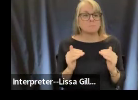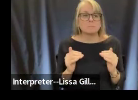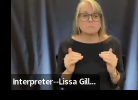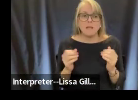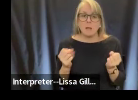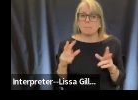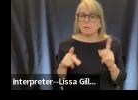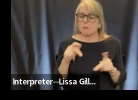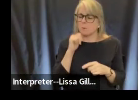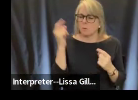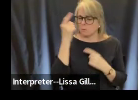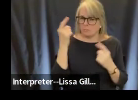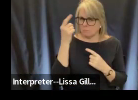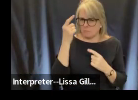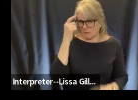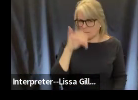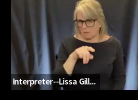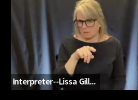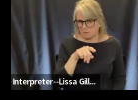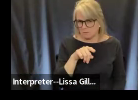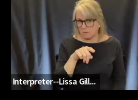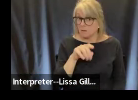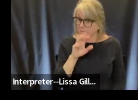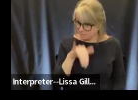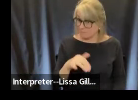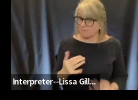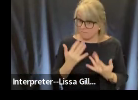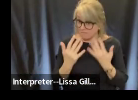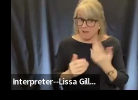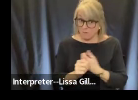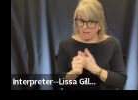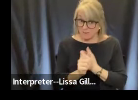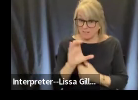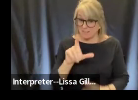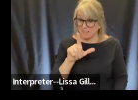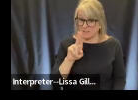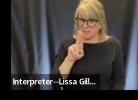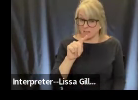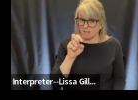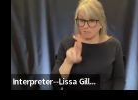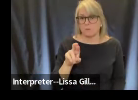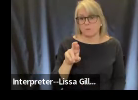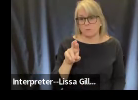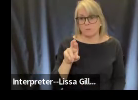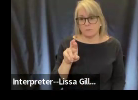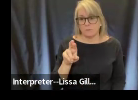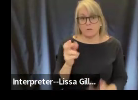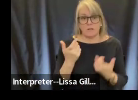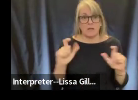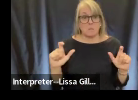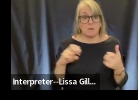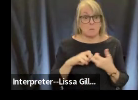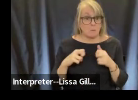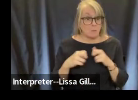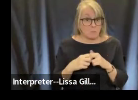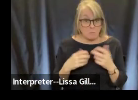necessarily consider or think about as being a fire hazard is the cluttering around their home. And the biggest issue here is